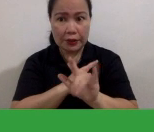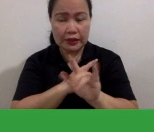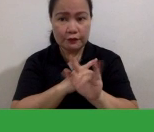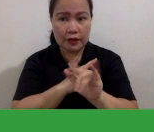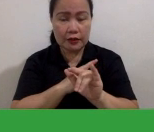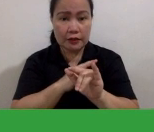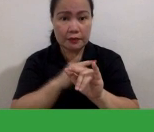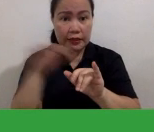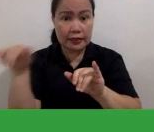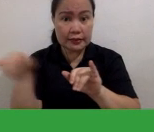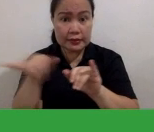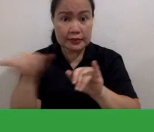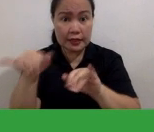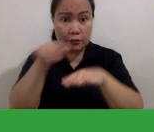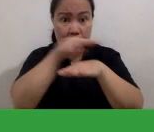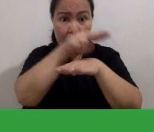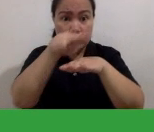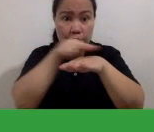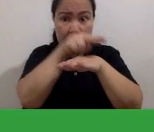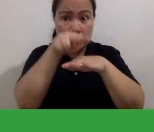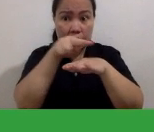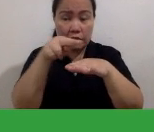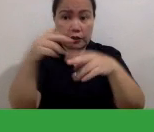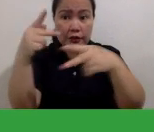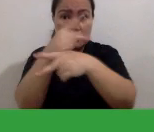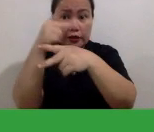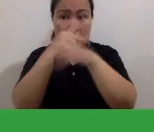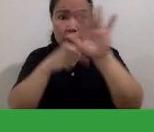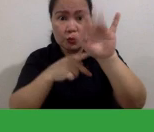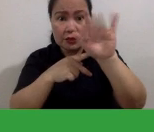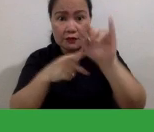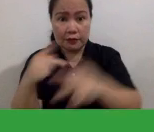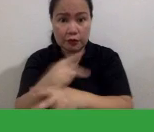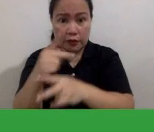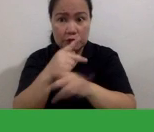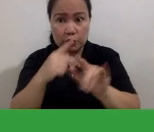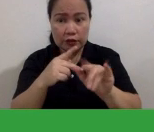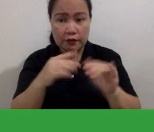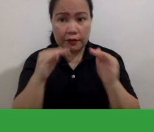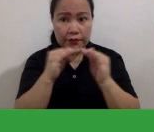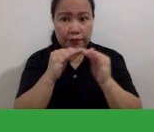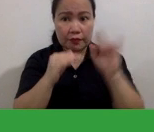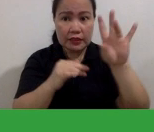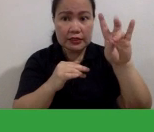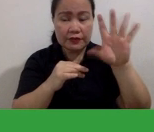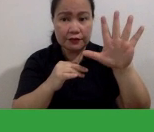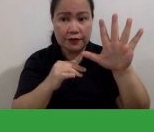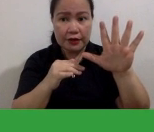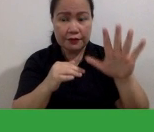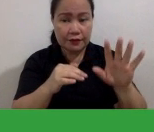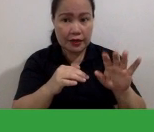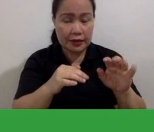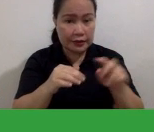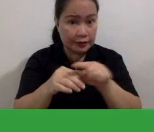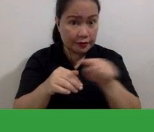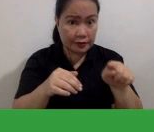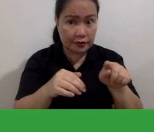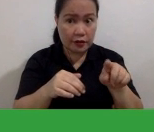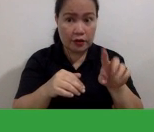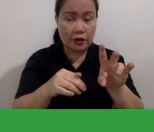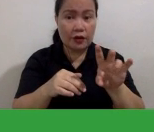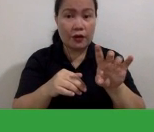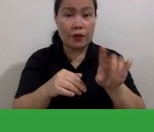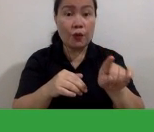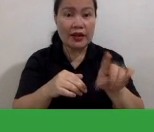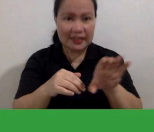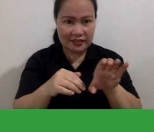25, right? So, ganun din ang numerator. So, 4 times 25, that is 100. 3 times 25, that is 75.